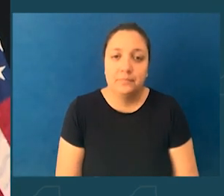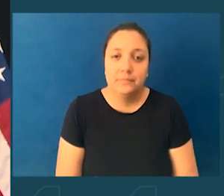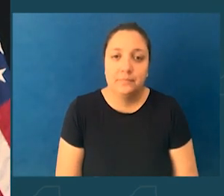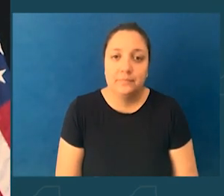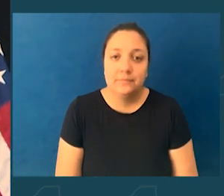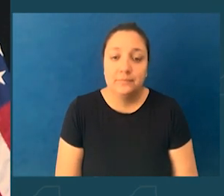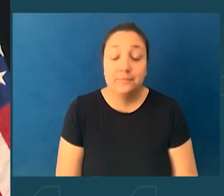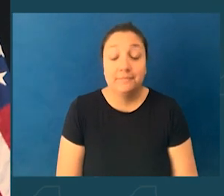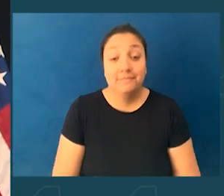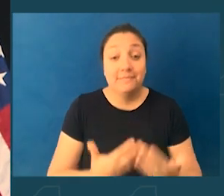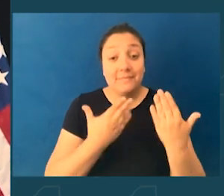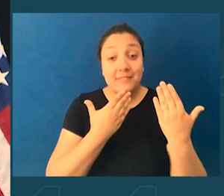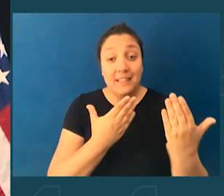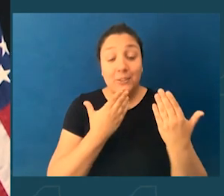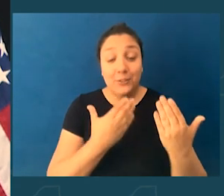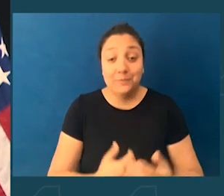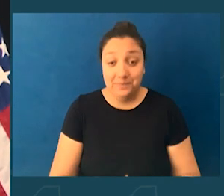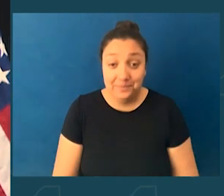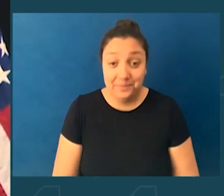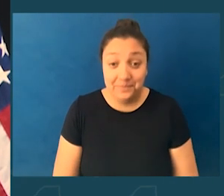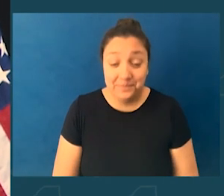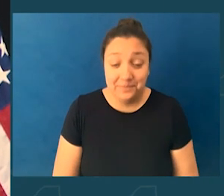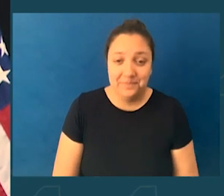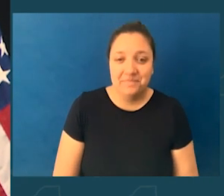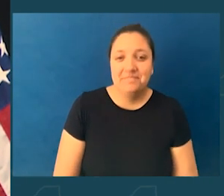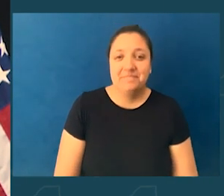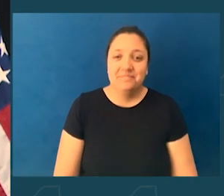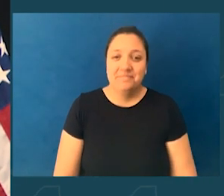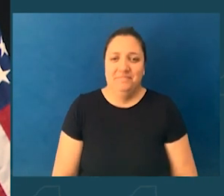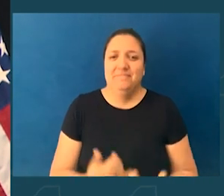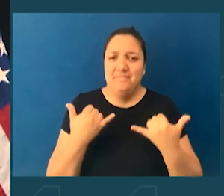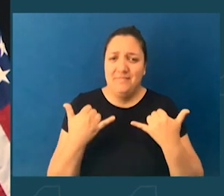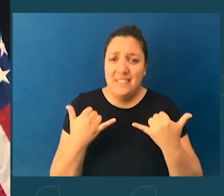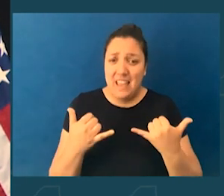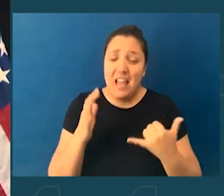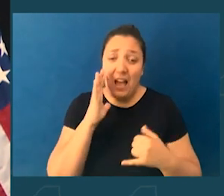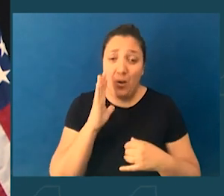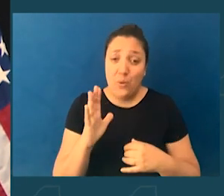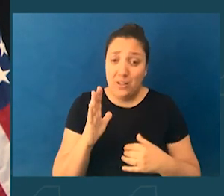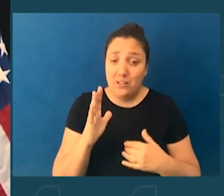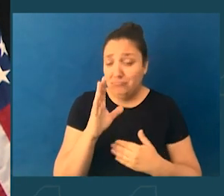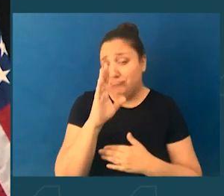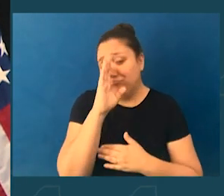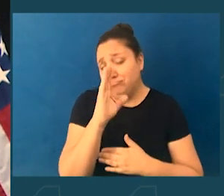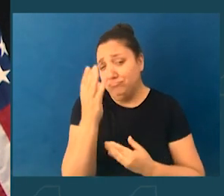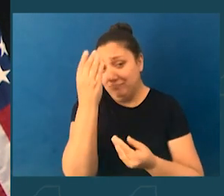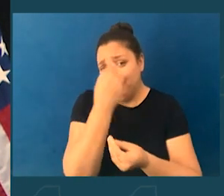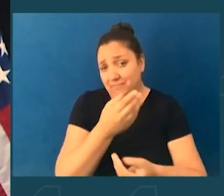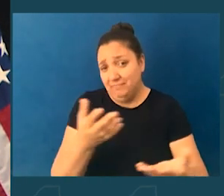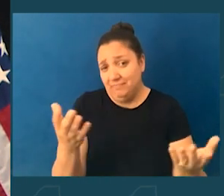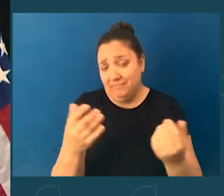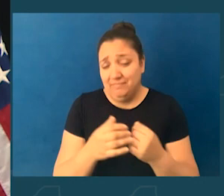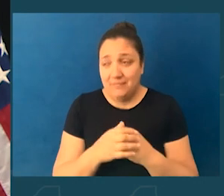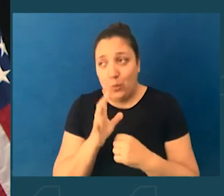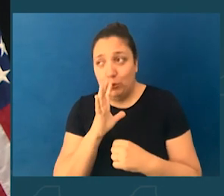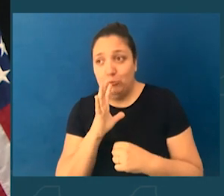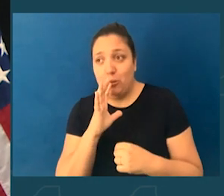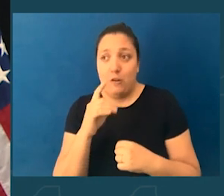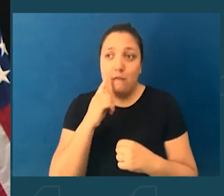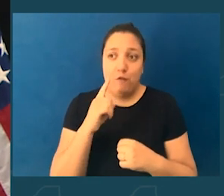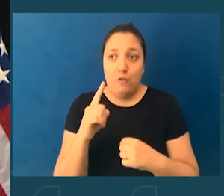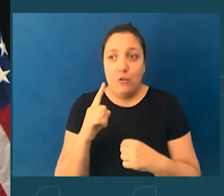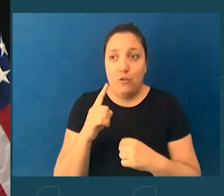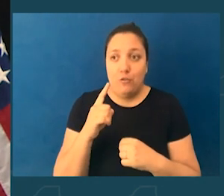Thank you. If I can just start off and be so bold as to speak on behalf of all the individuals and